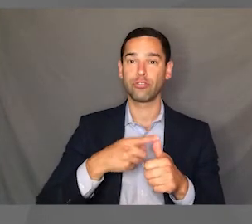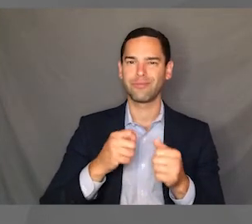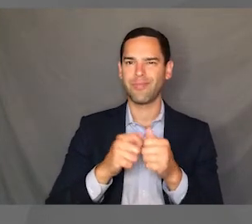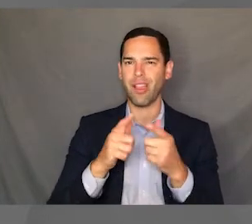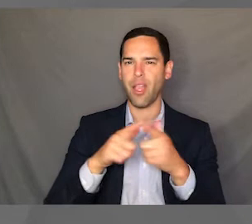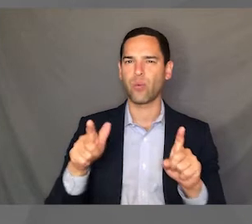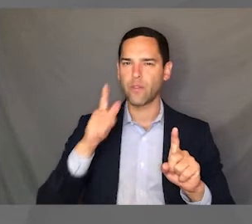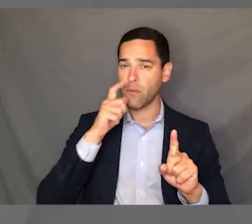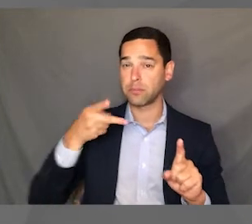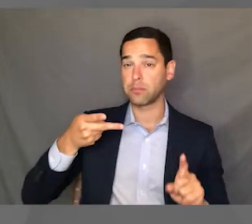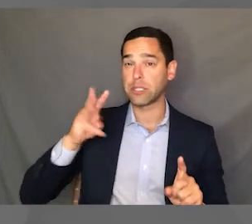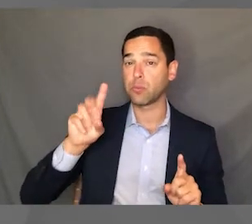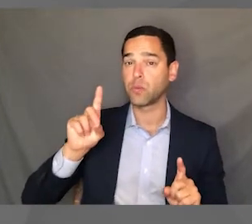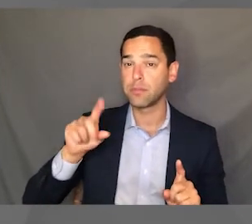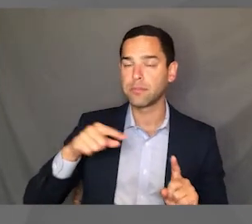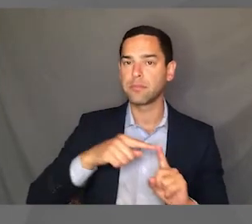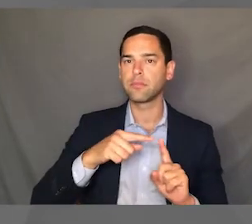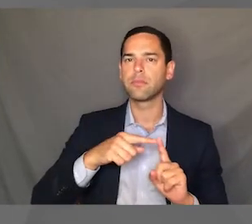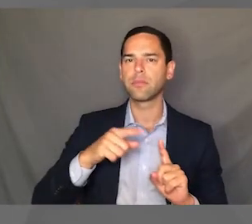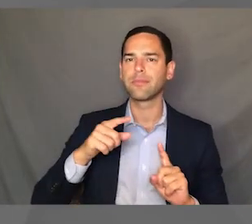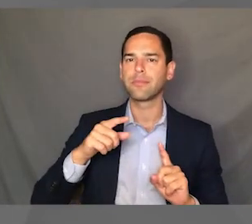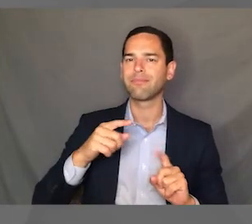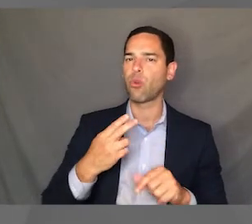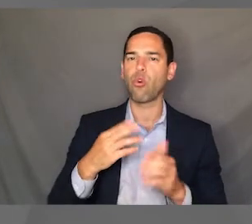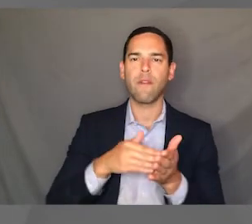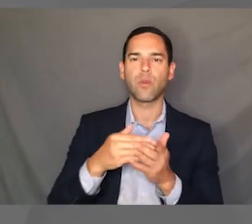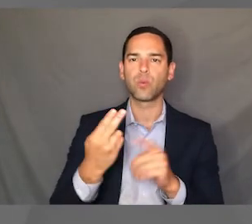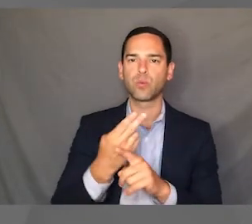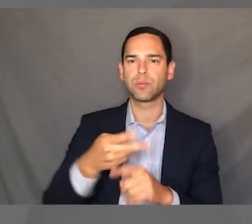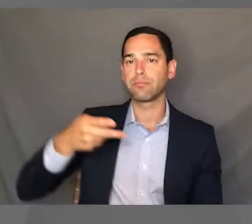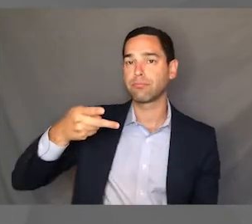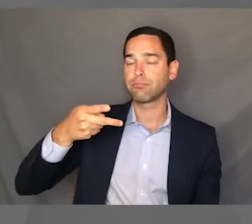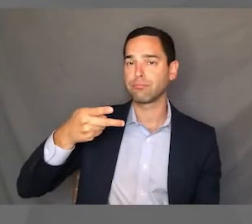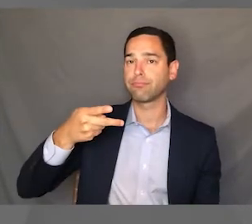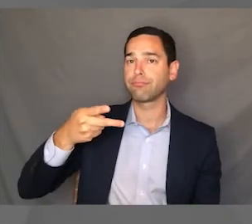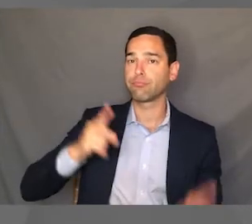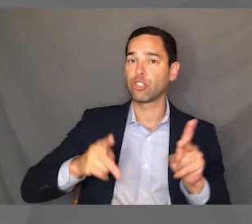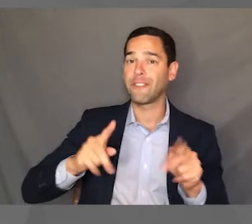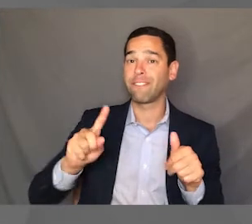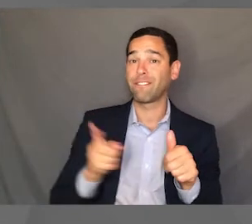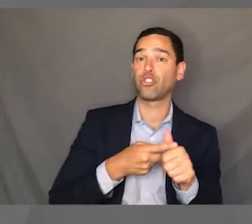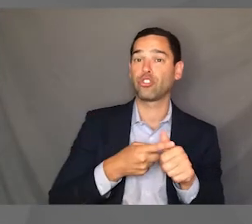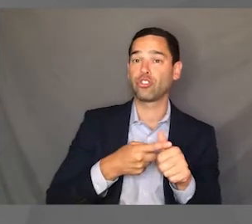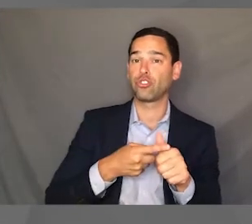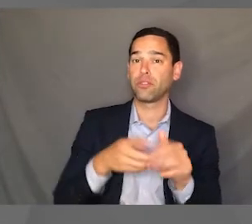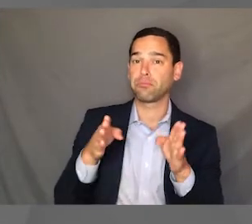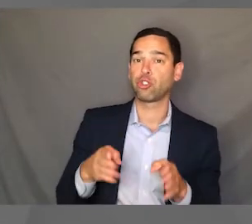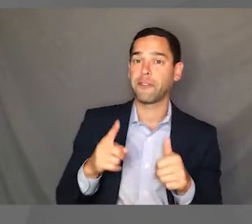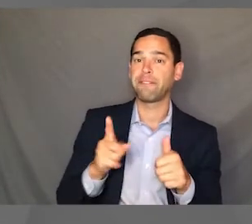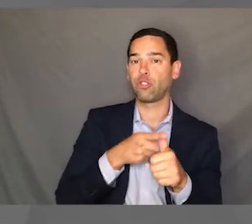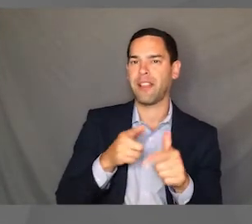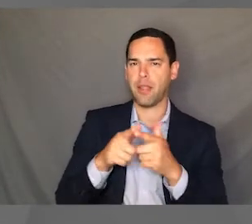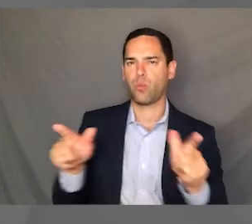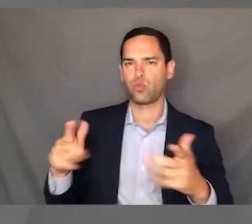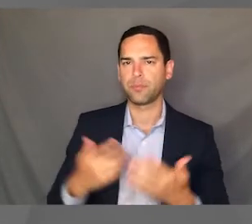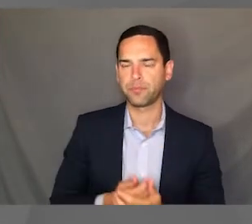experiences a disability is the idea of person first language. And what are the terms and the phrasing that we use? So Matt spoke about this when he